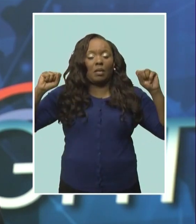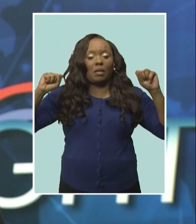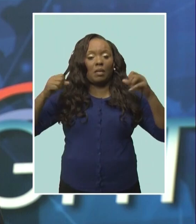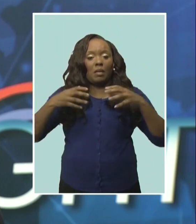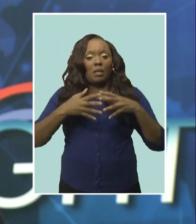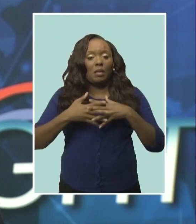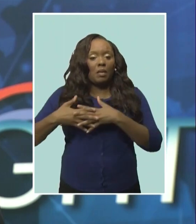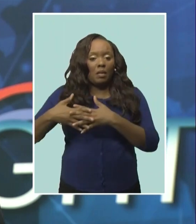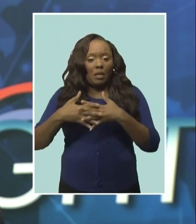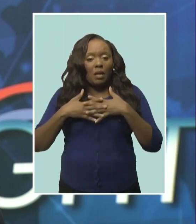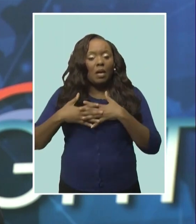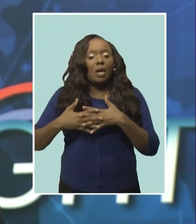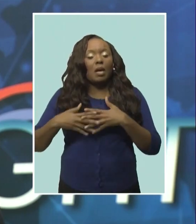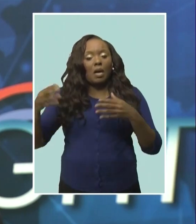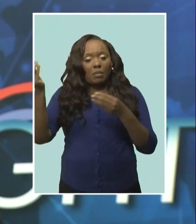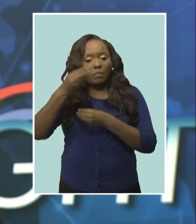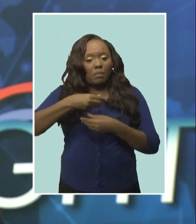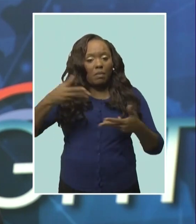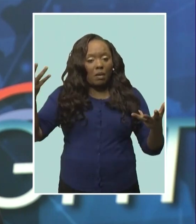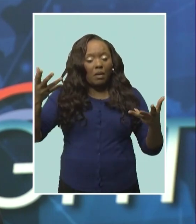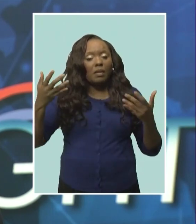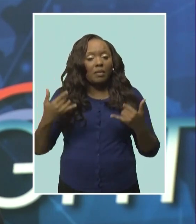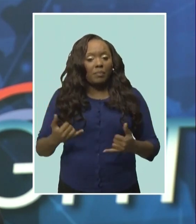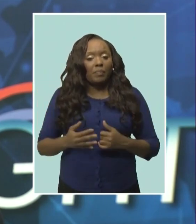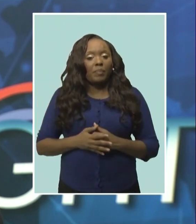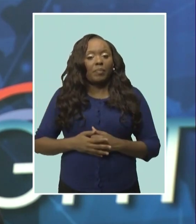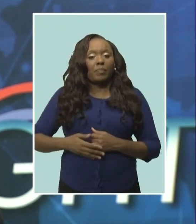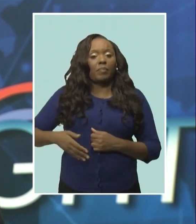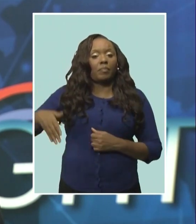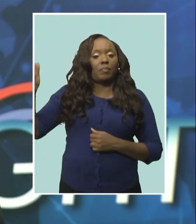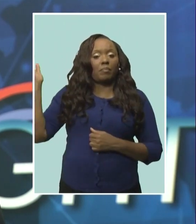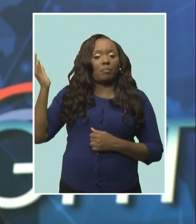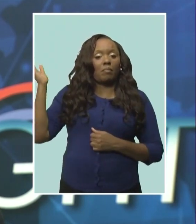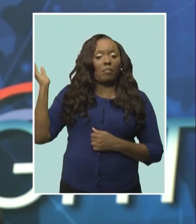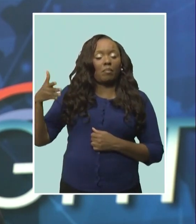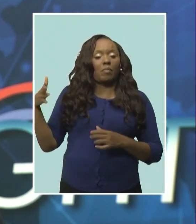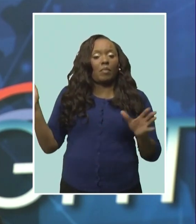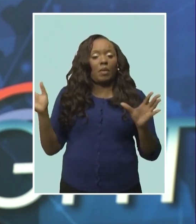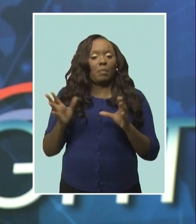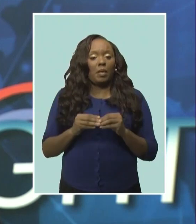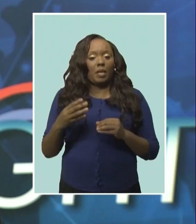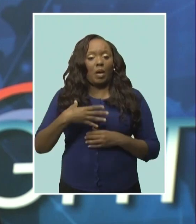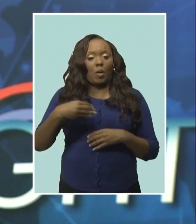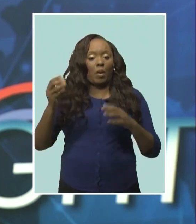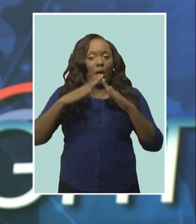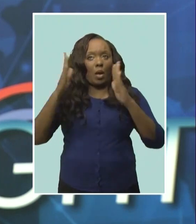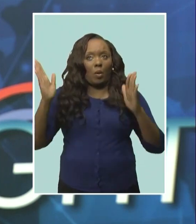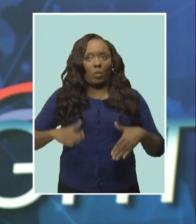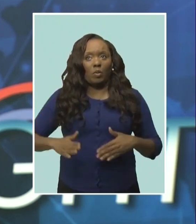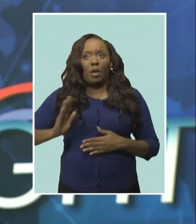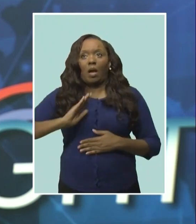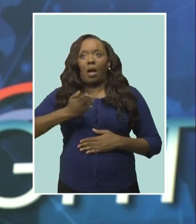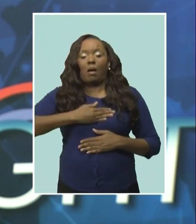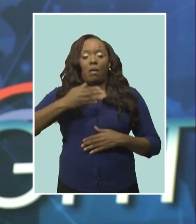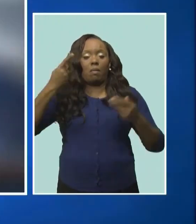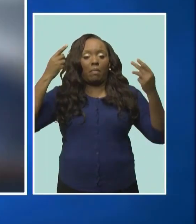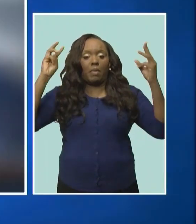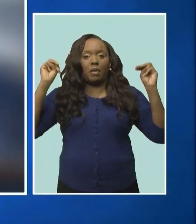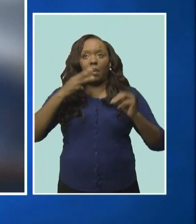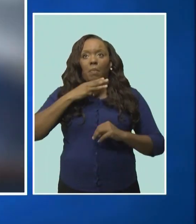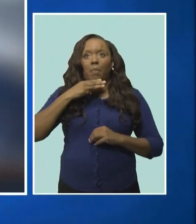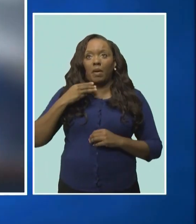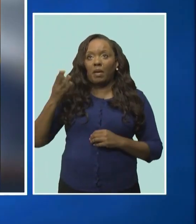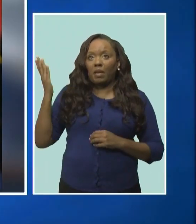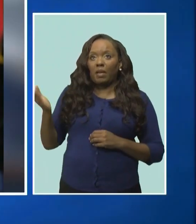a reality. He made the revelation during a meeting at the White House, attending by Prime Minister Mia Motley, Senior